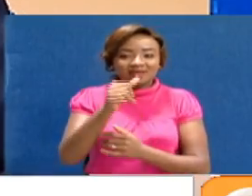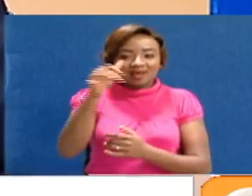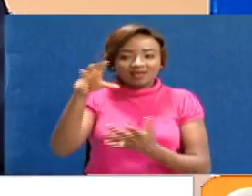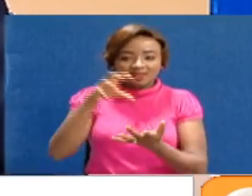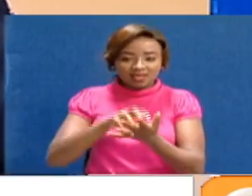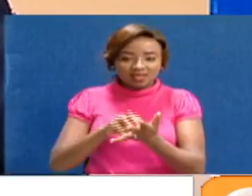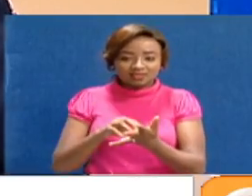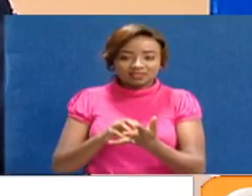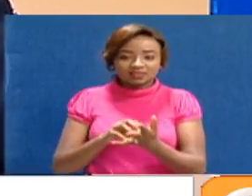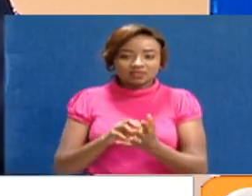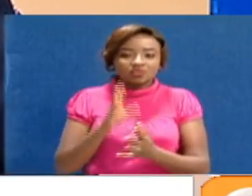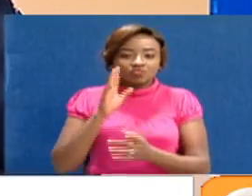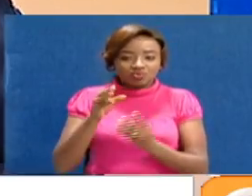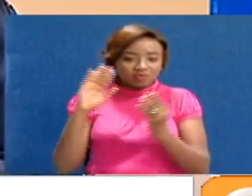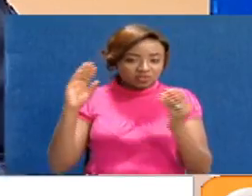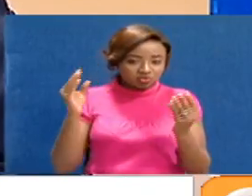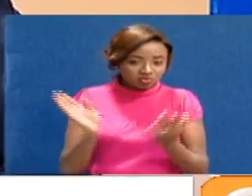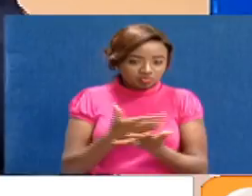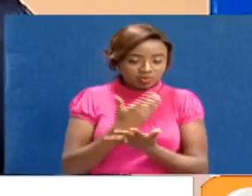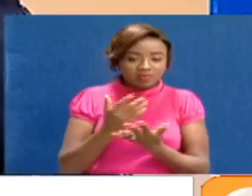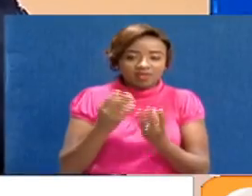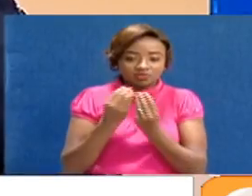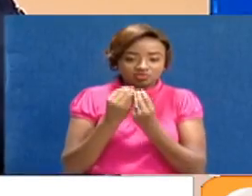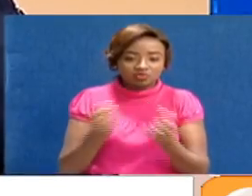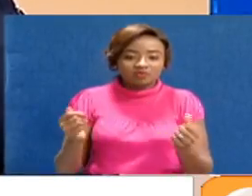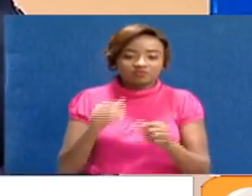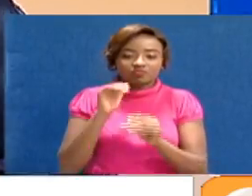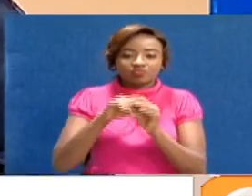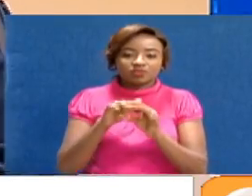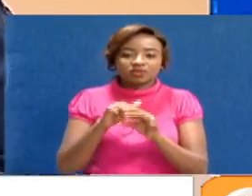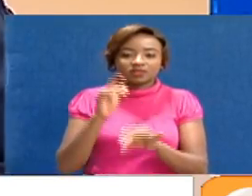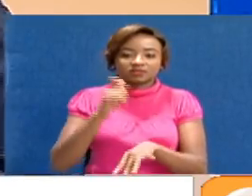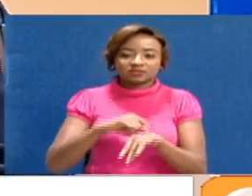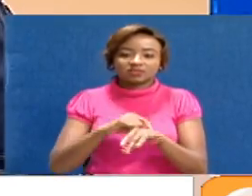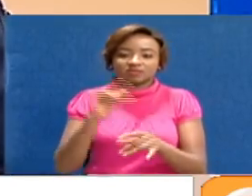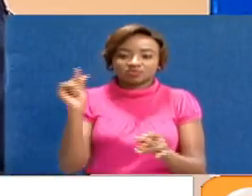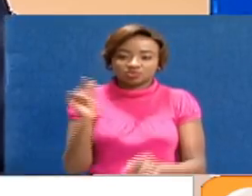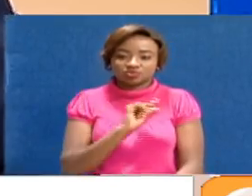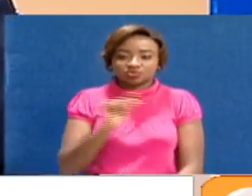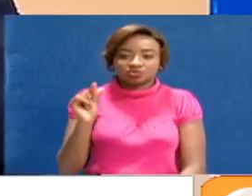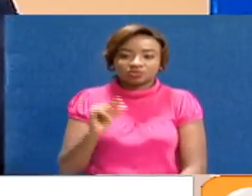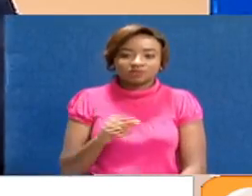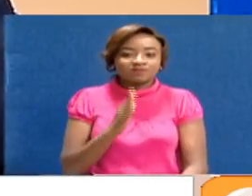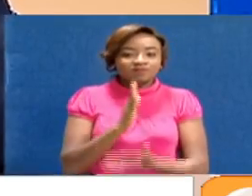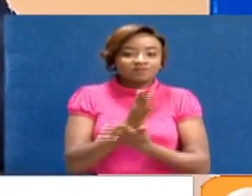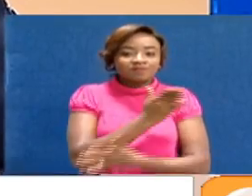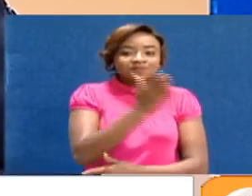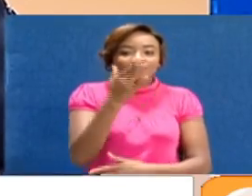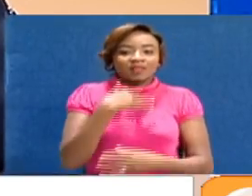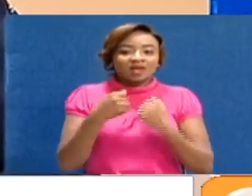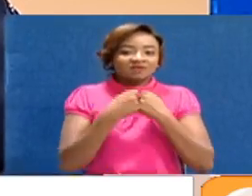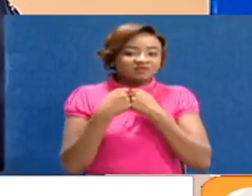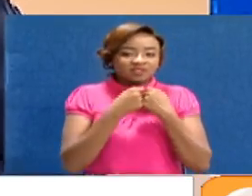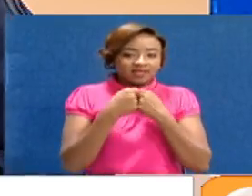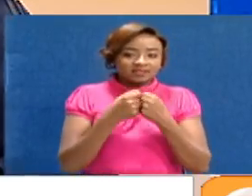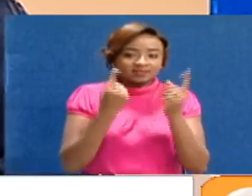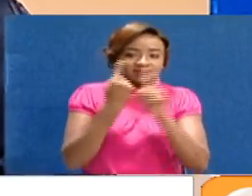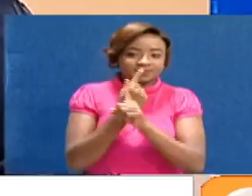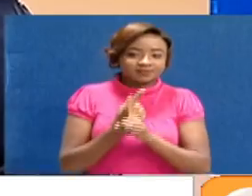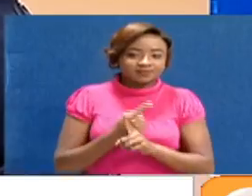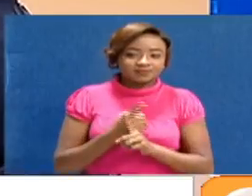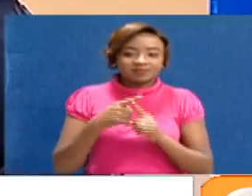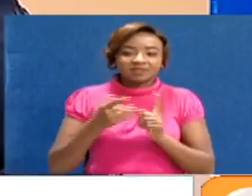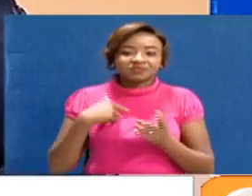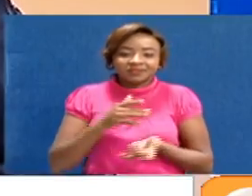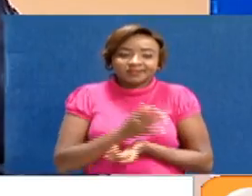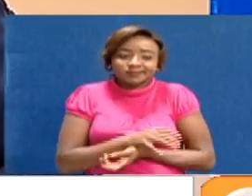do even in a lesser time. Yeah. I've said we have got challenges, but we are also not just folding our hands and saying we have got challenges. Like